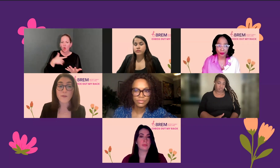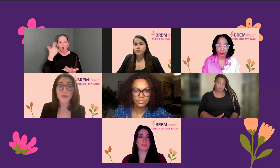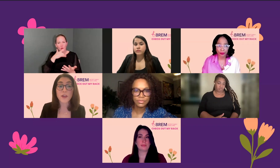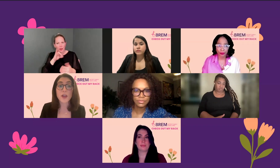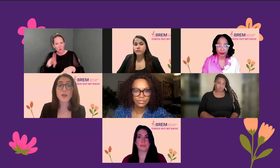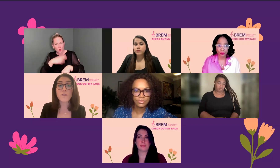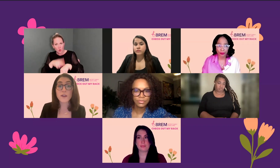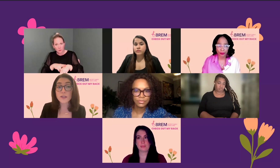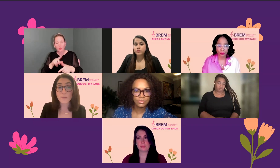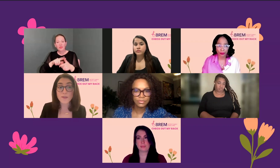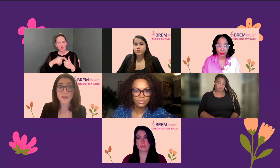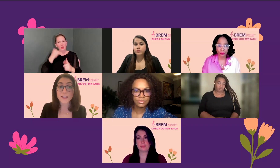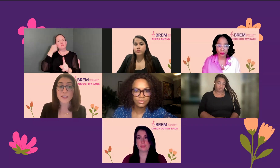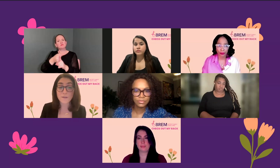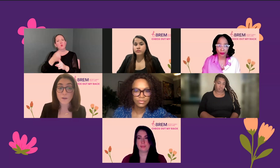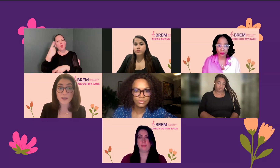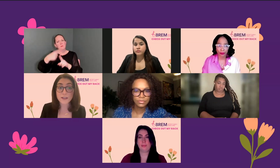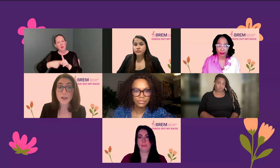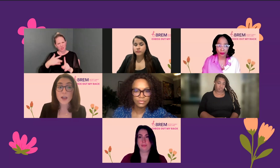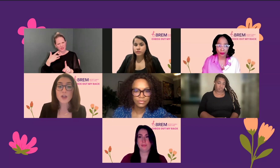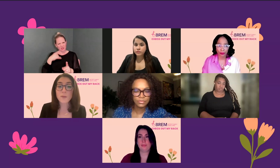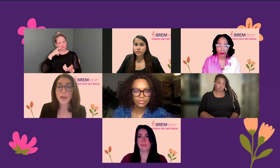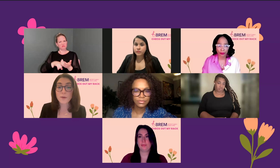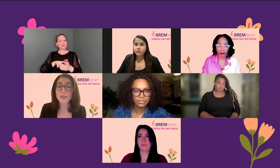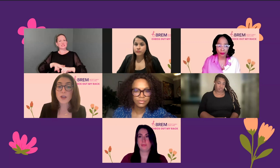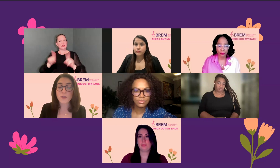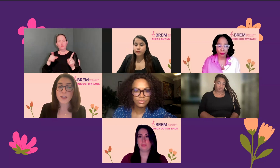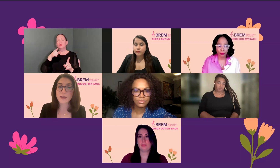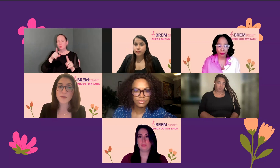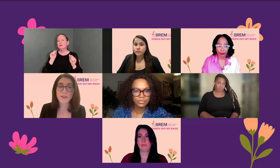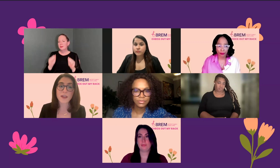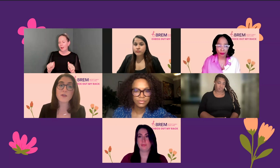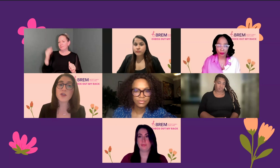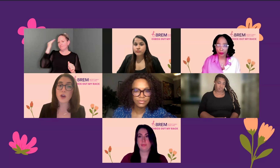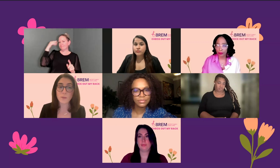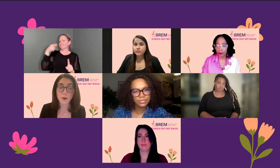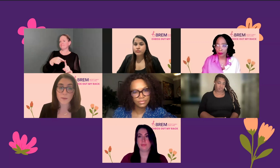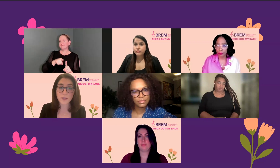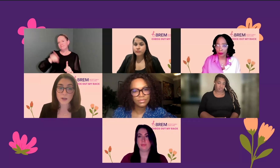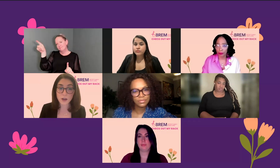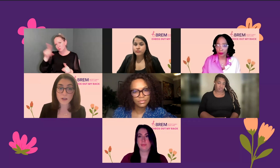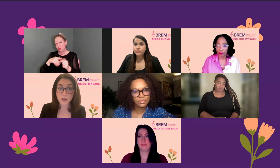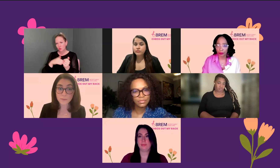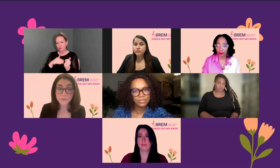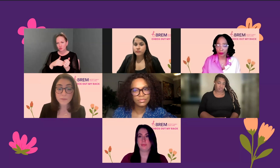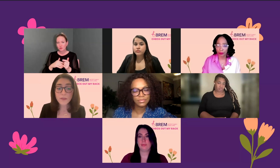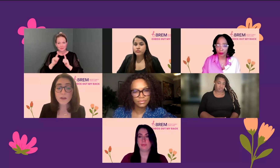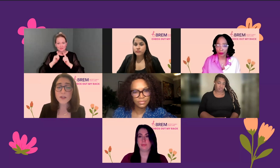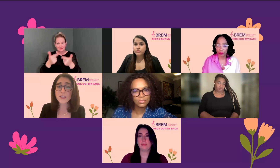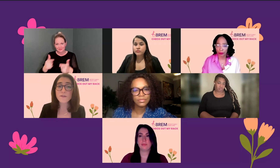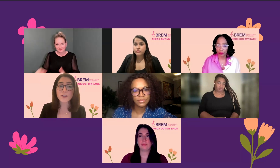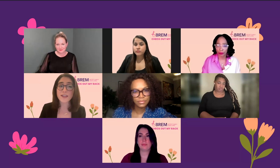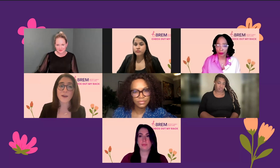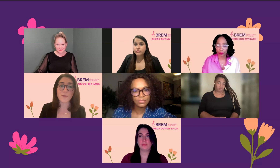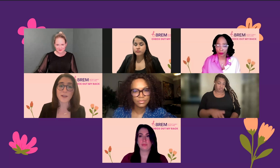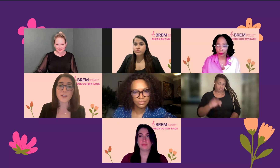one month you feel something that's different, you'll be able to know that it's something that you should go and bring up to your doctor. So that's